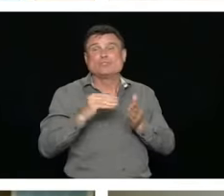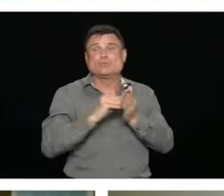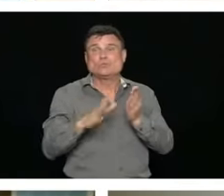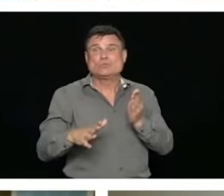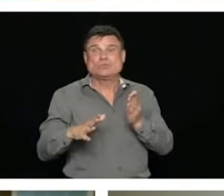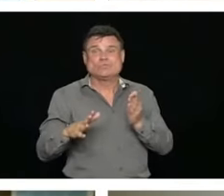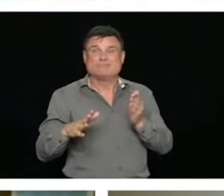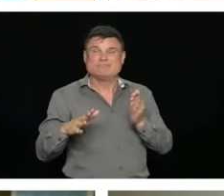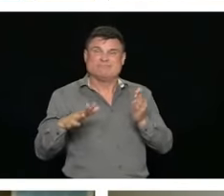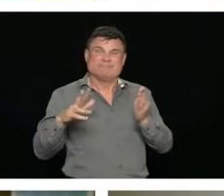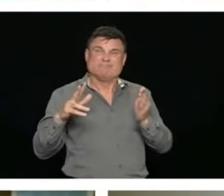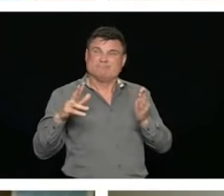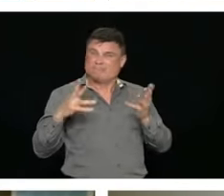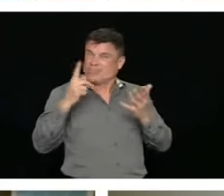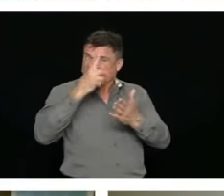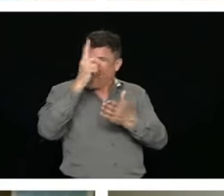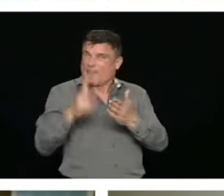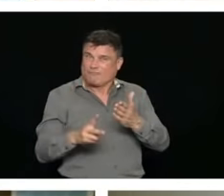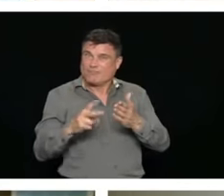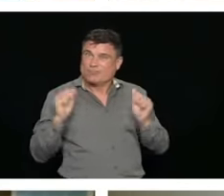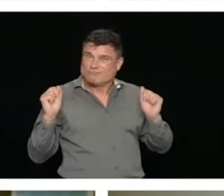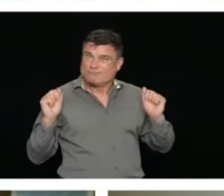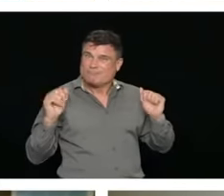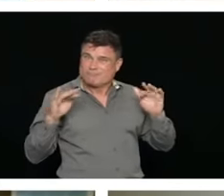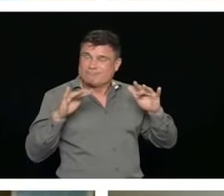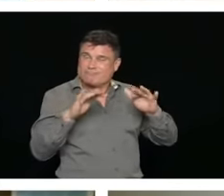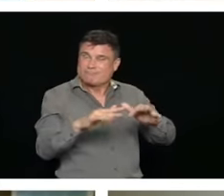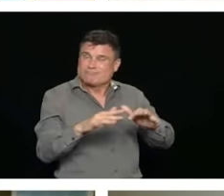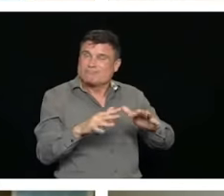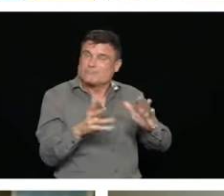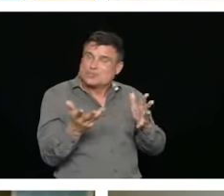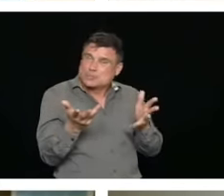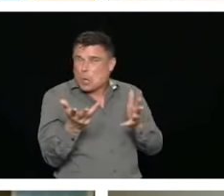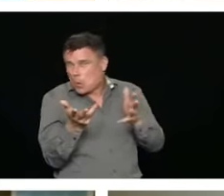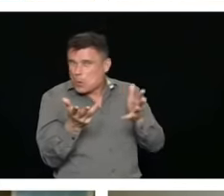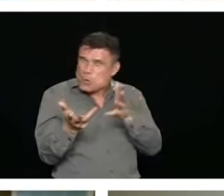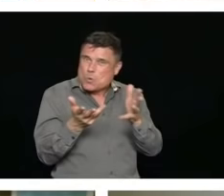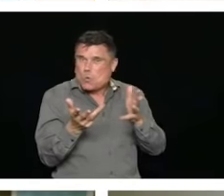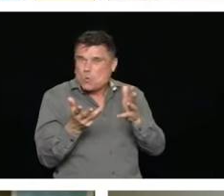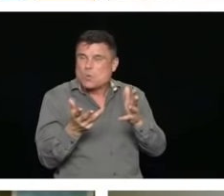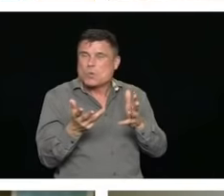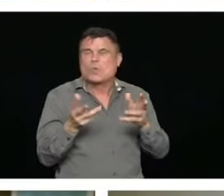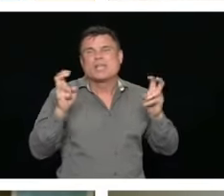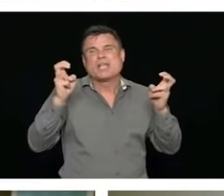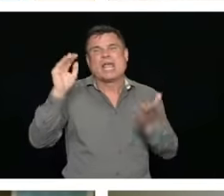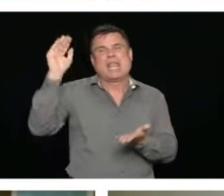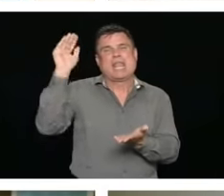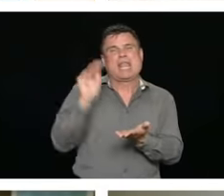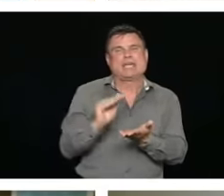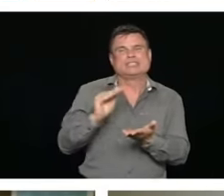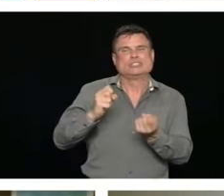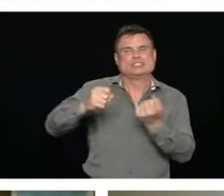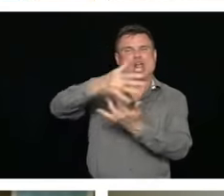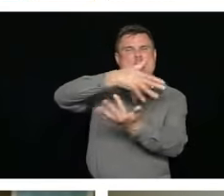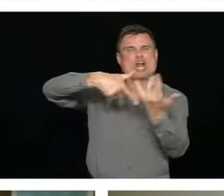that additional cleaning staff is put into schools, but that will be up to each district to determine how they're going to meet those health and safety protocols. Great. Thank you for